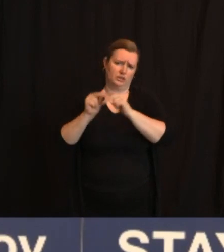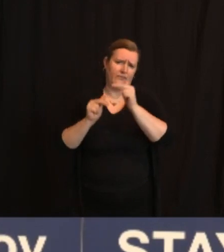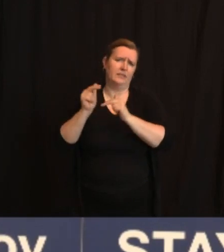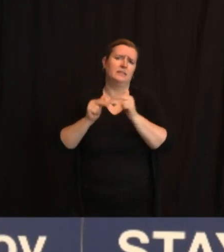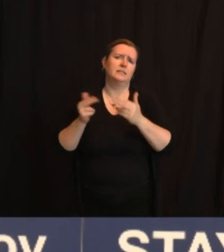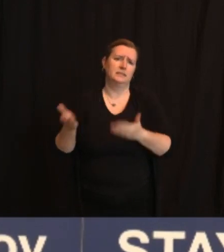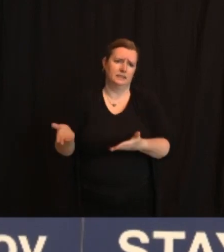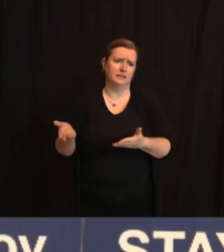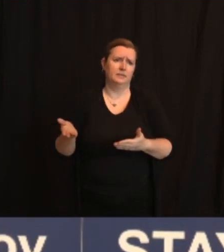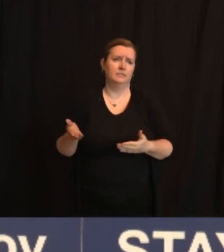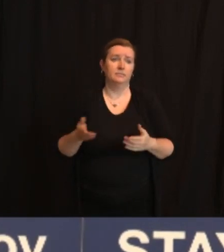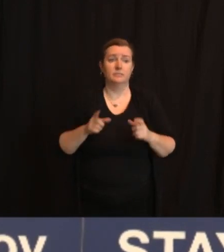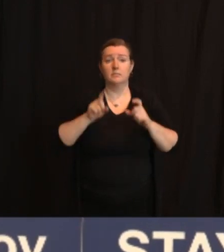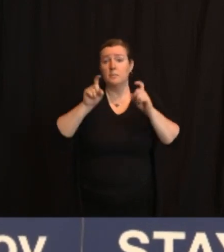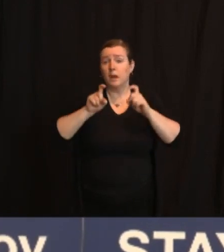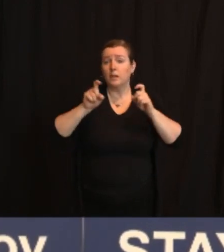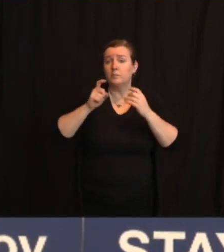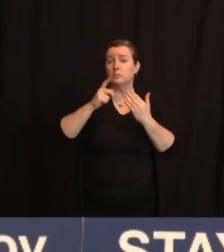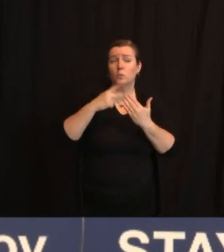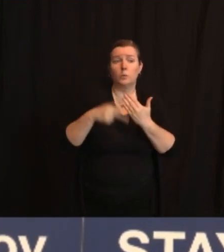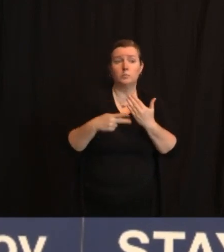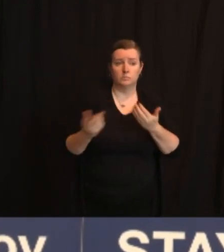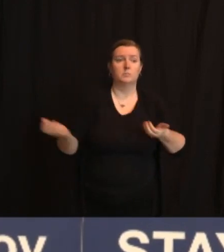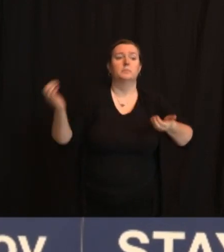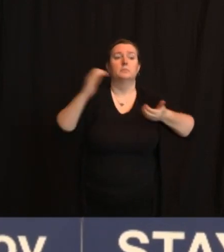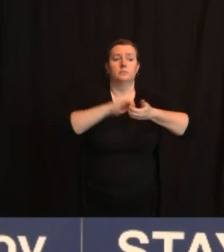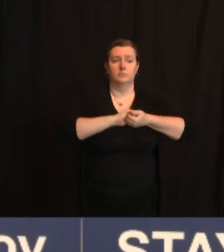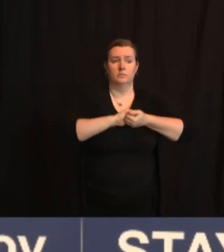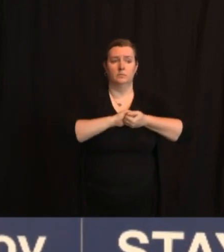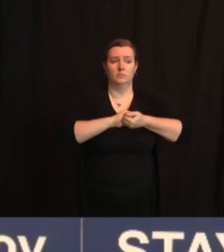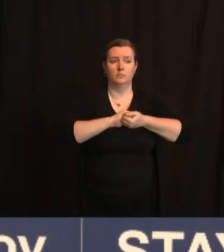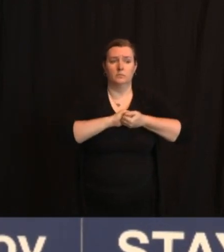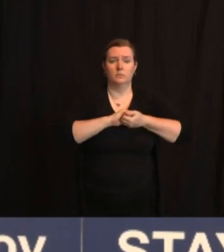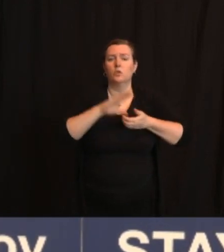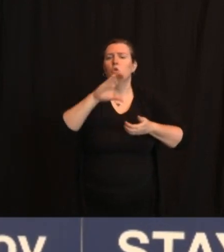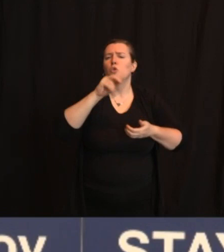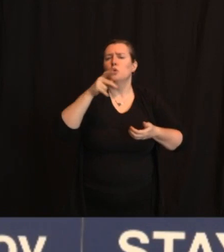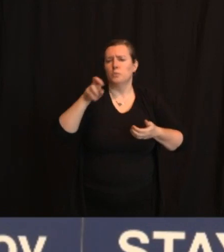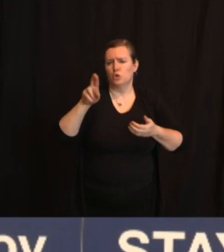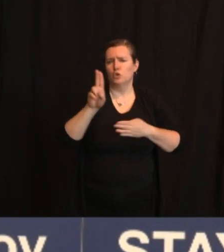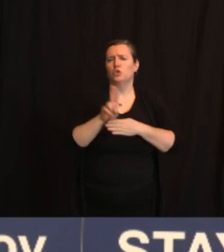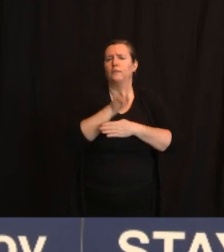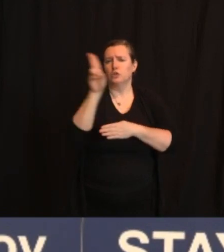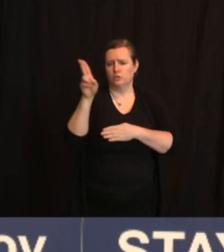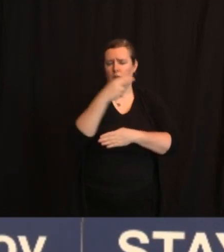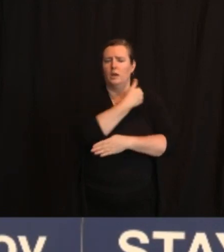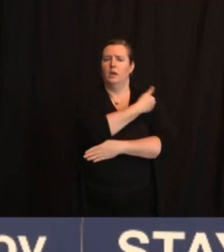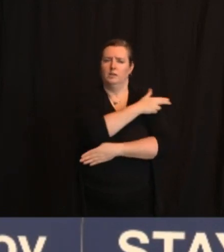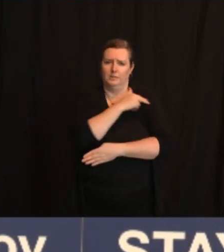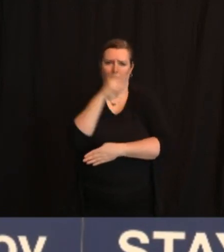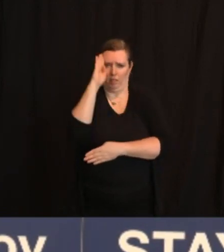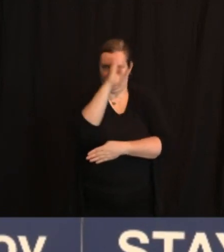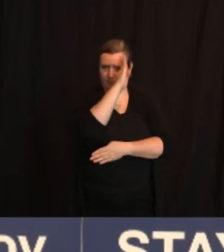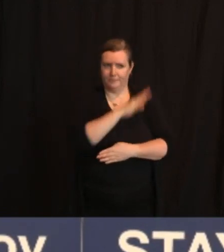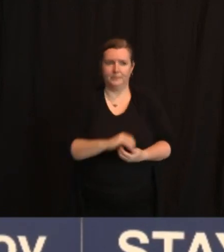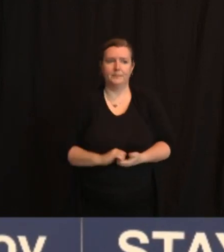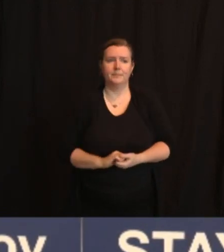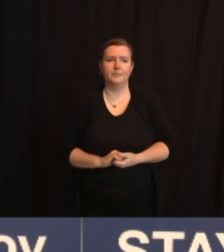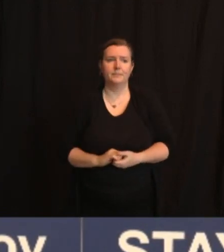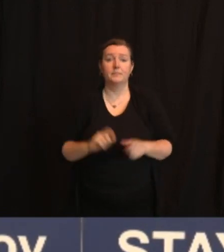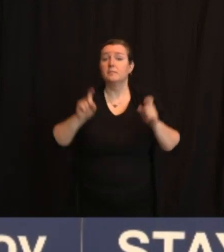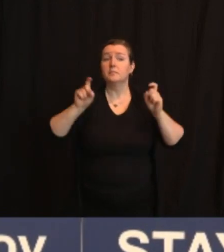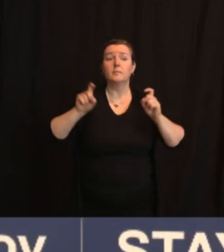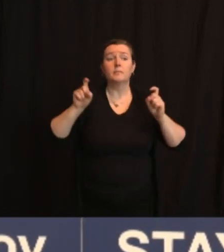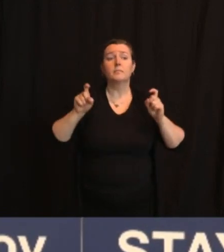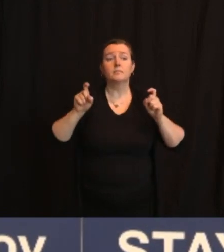in partnership with Cooper University Hospital. Nearly 4,000 residents and staff